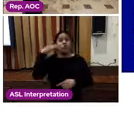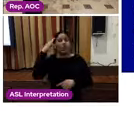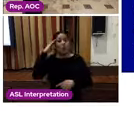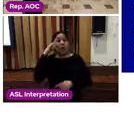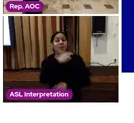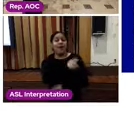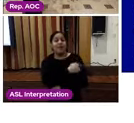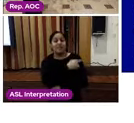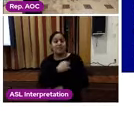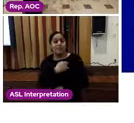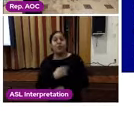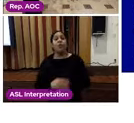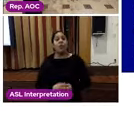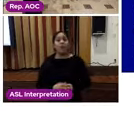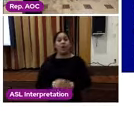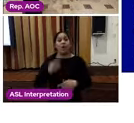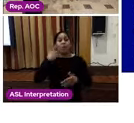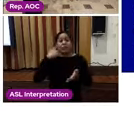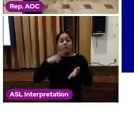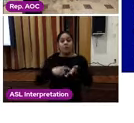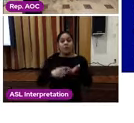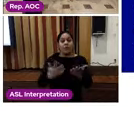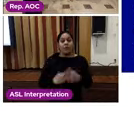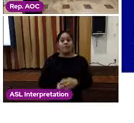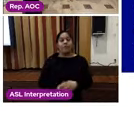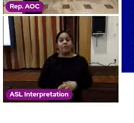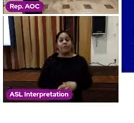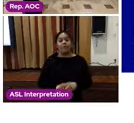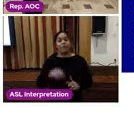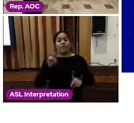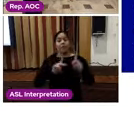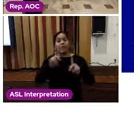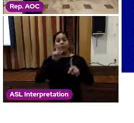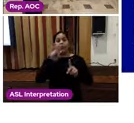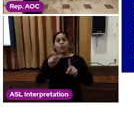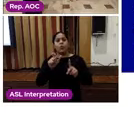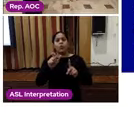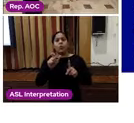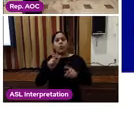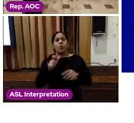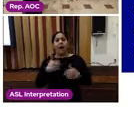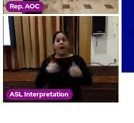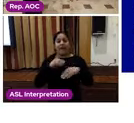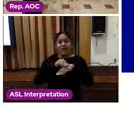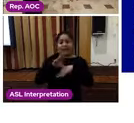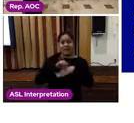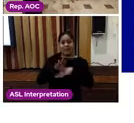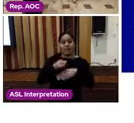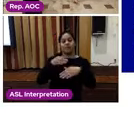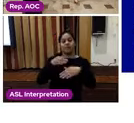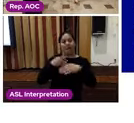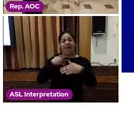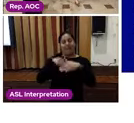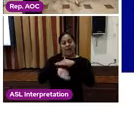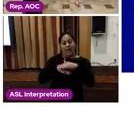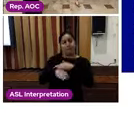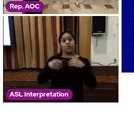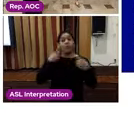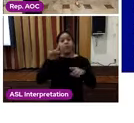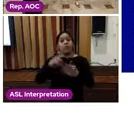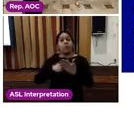has decreased, for the folks that are able to access this program, it has decreased reoccurrence of crime by